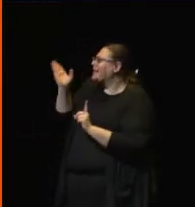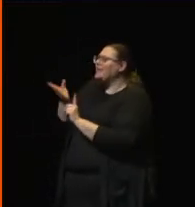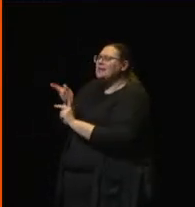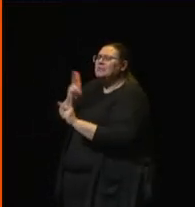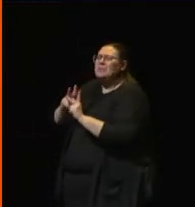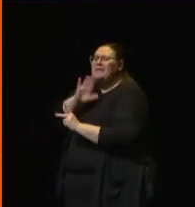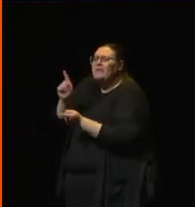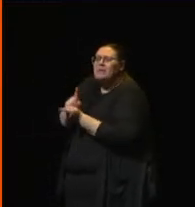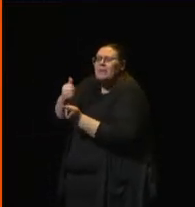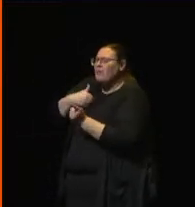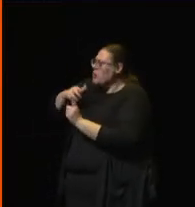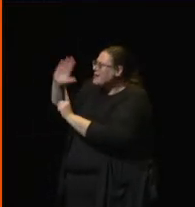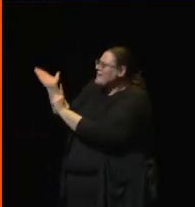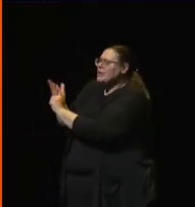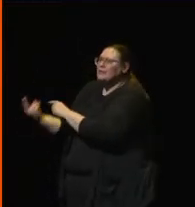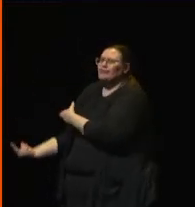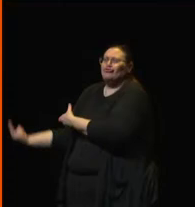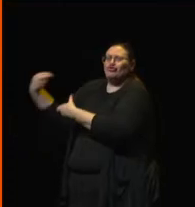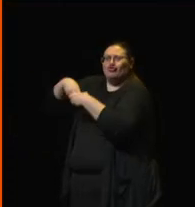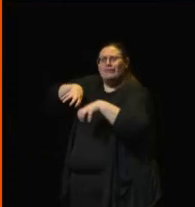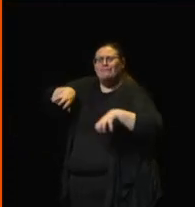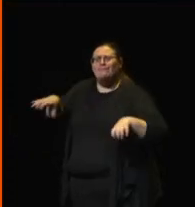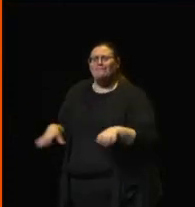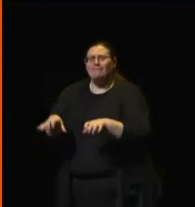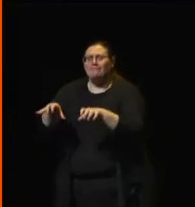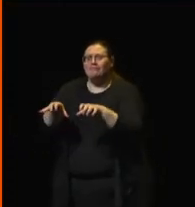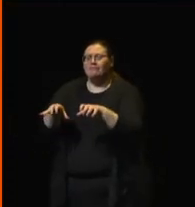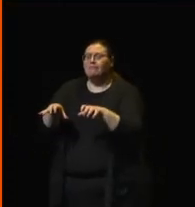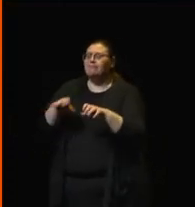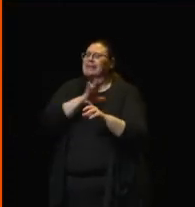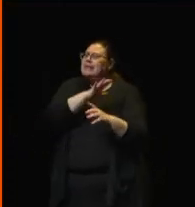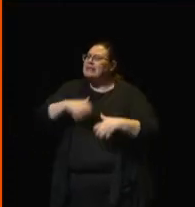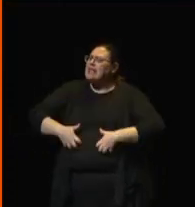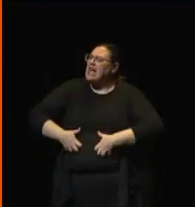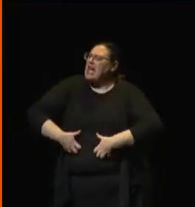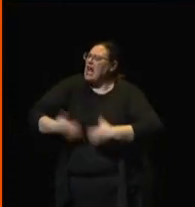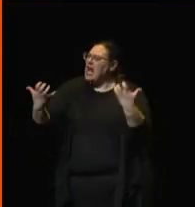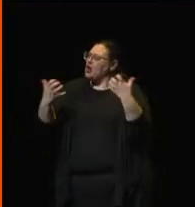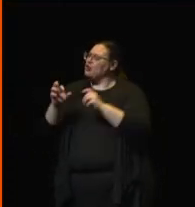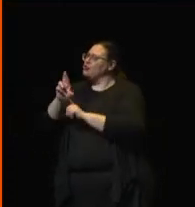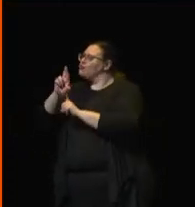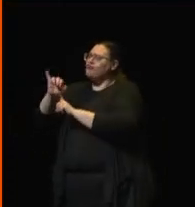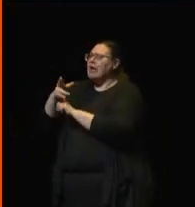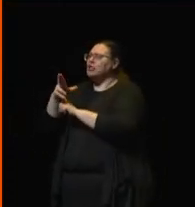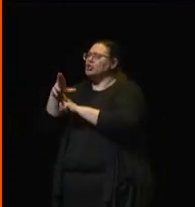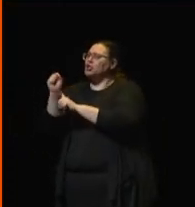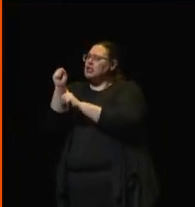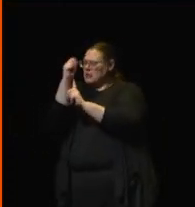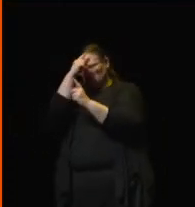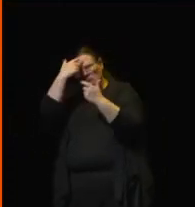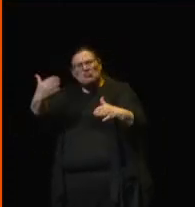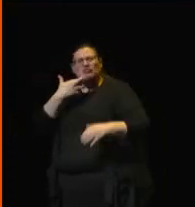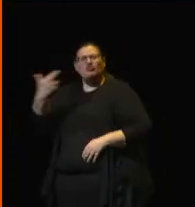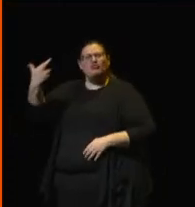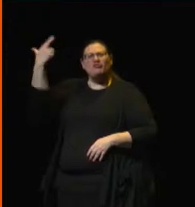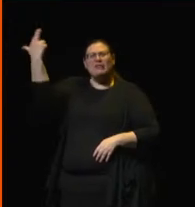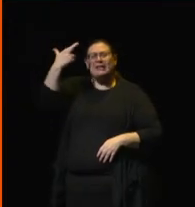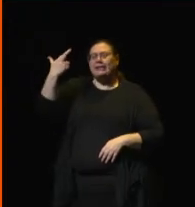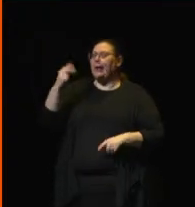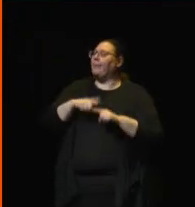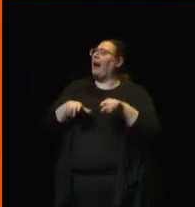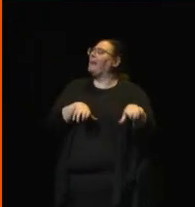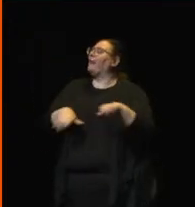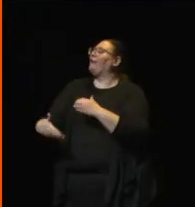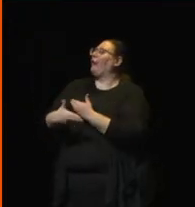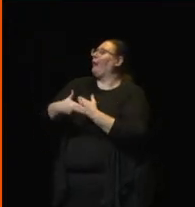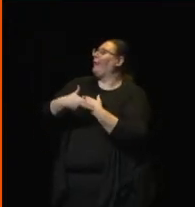cause. His anger was righteous, but never performative. He didn't need to signal his